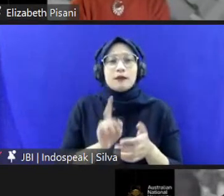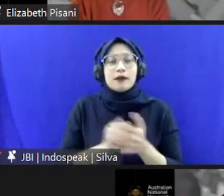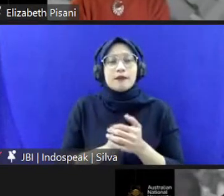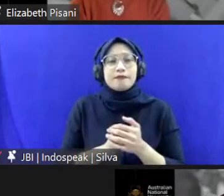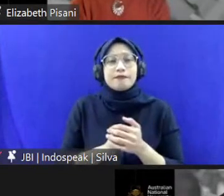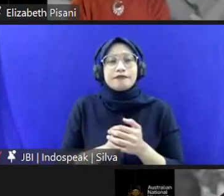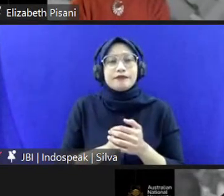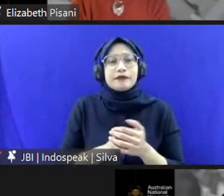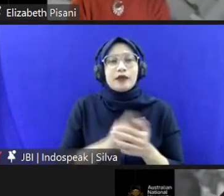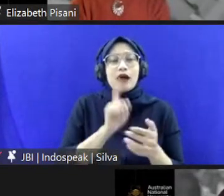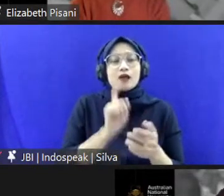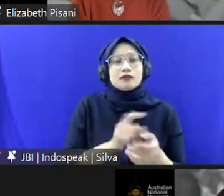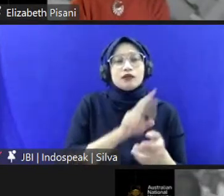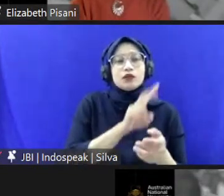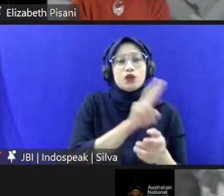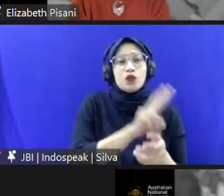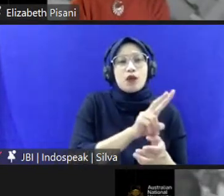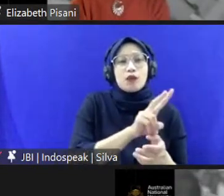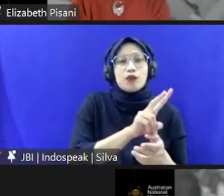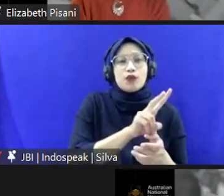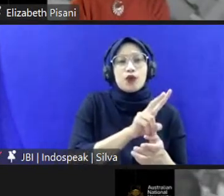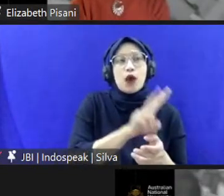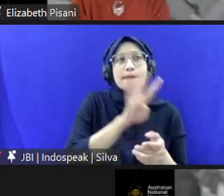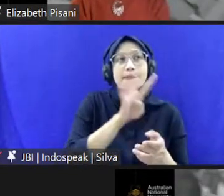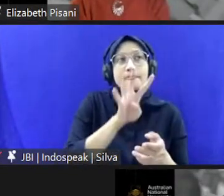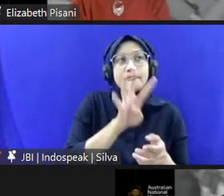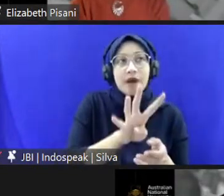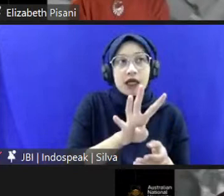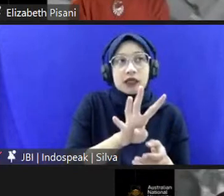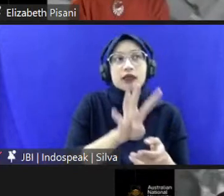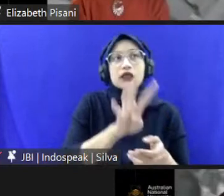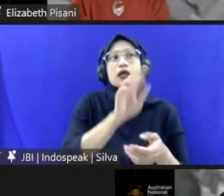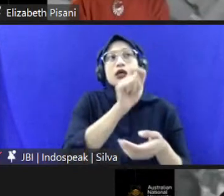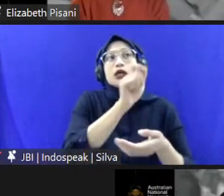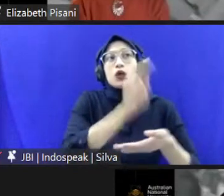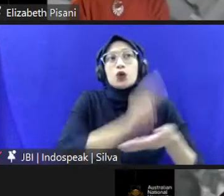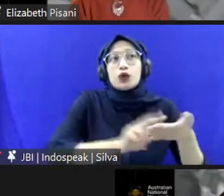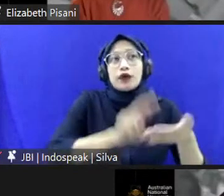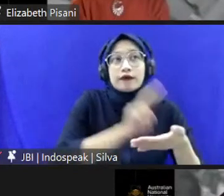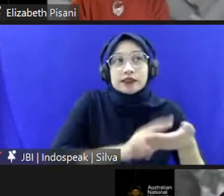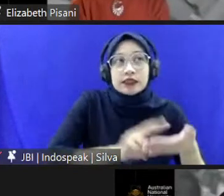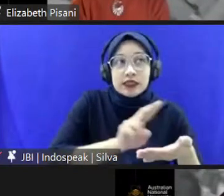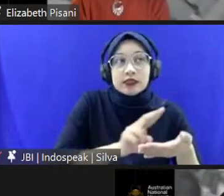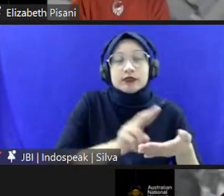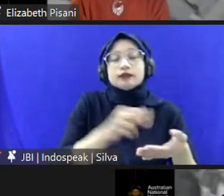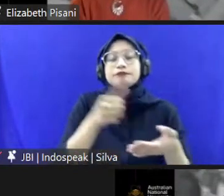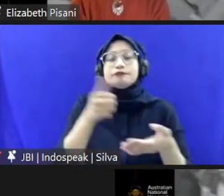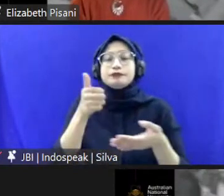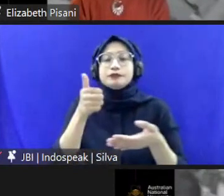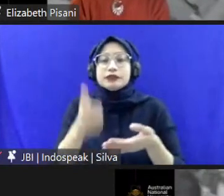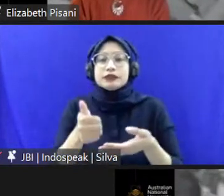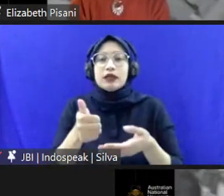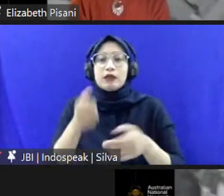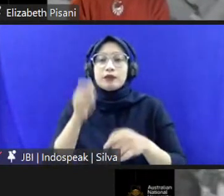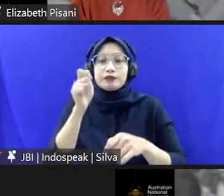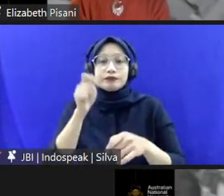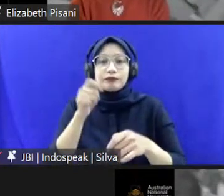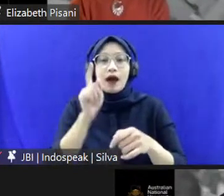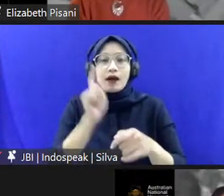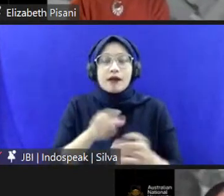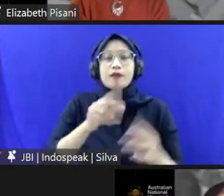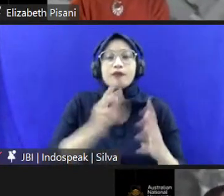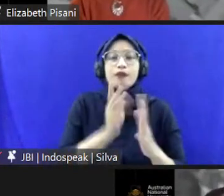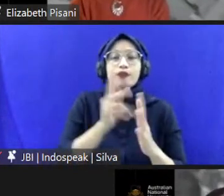of 91 of medical school can produce or can educate medical